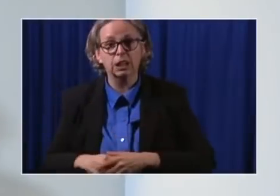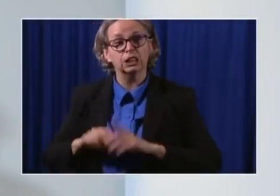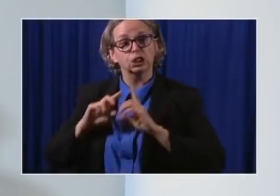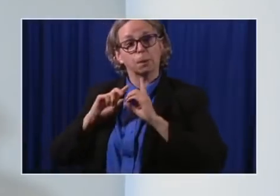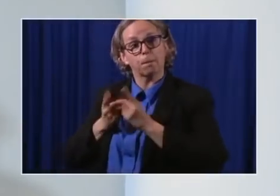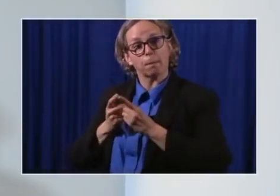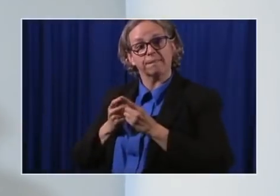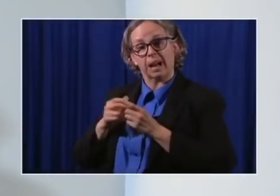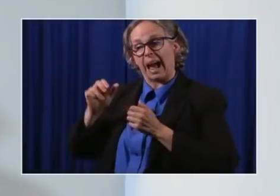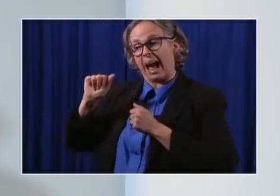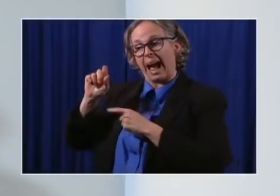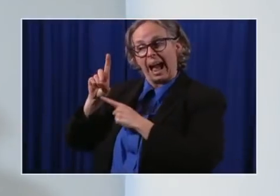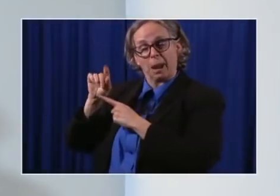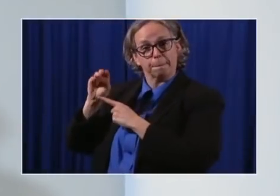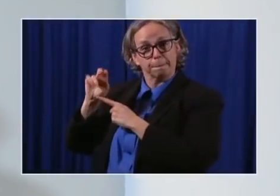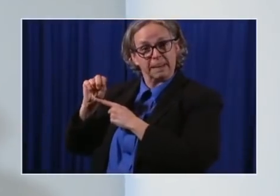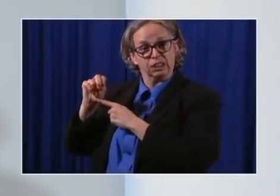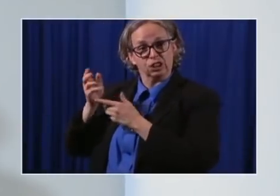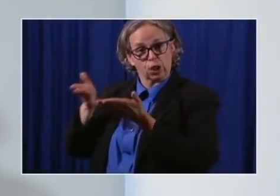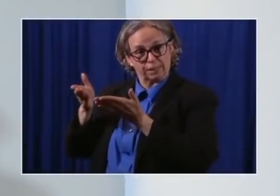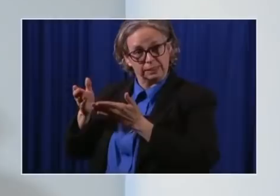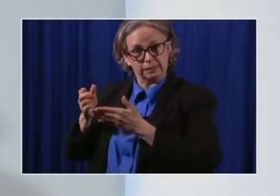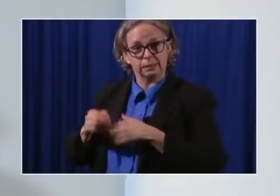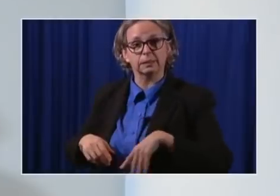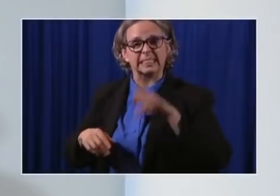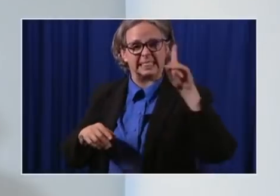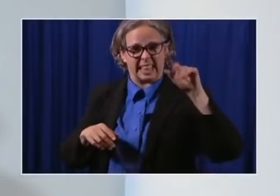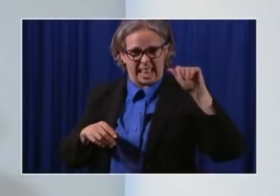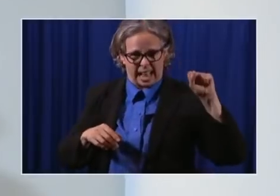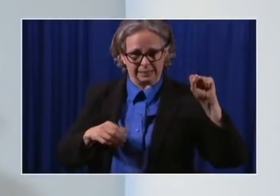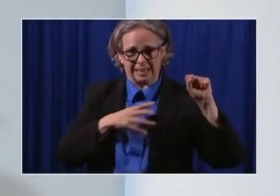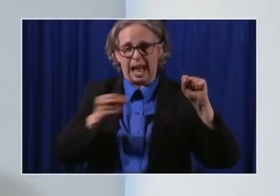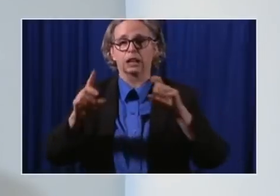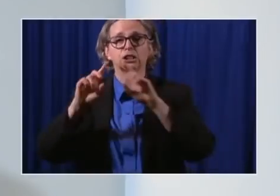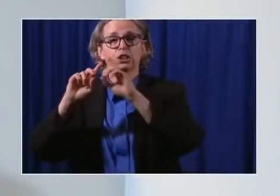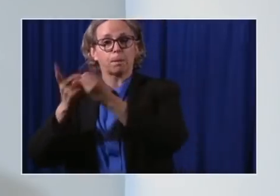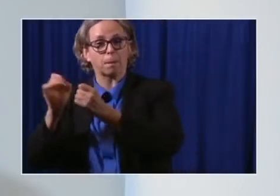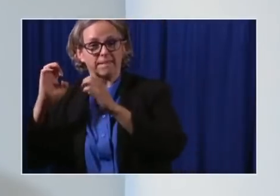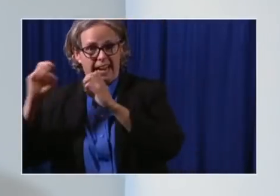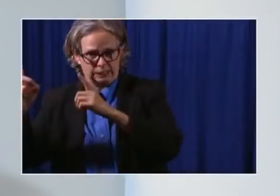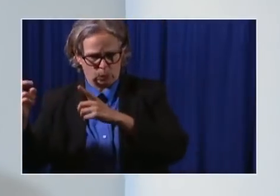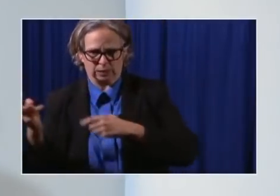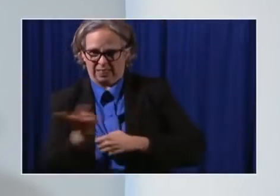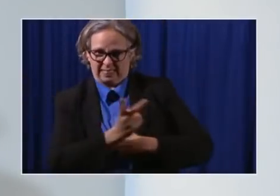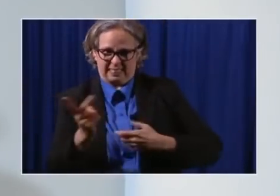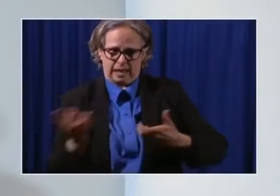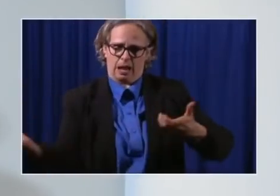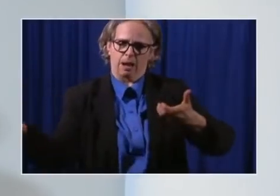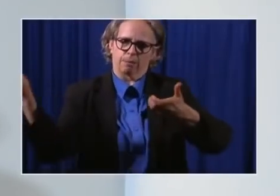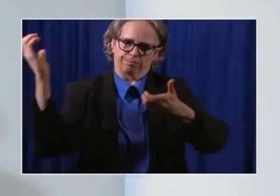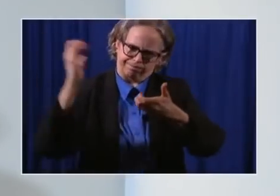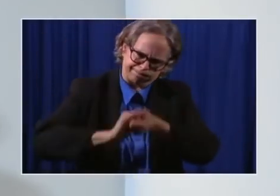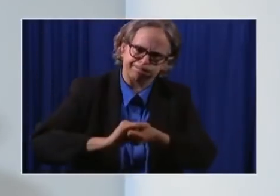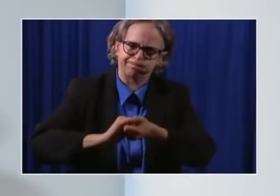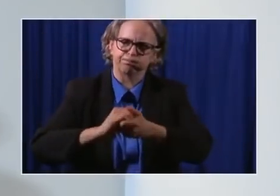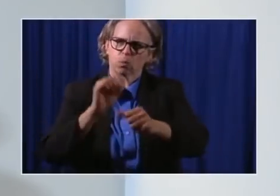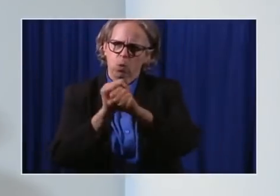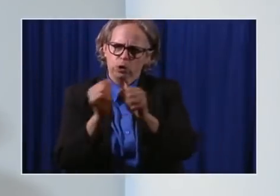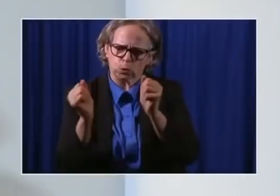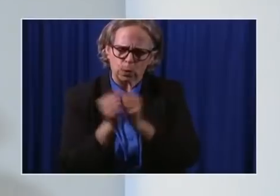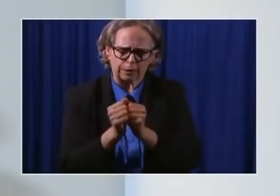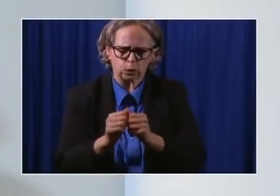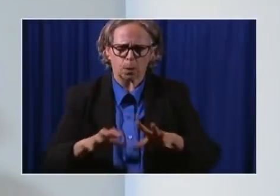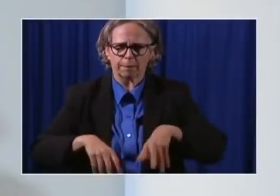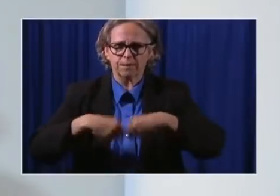Education to get these price requests from internet providers for hotspots, laptops, and